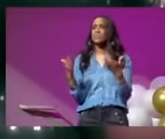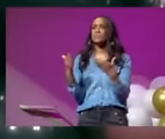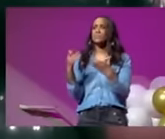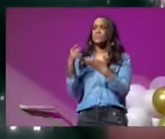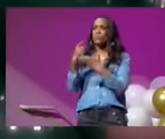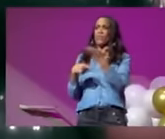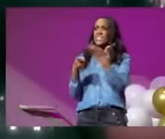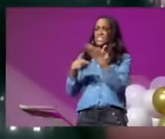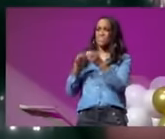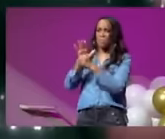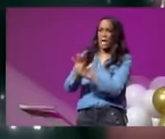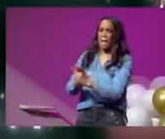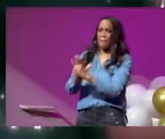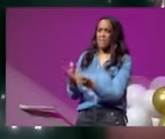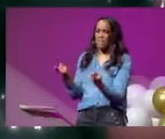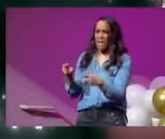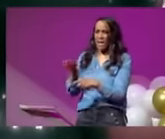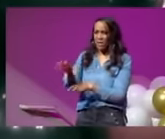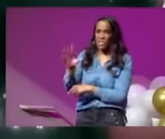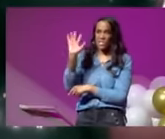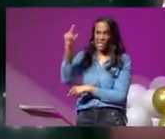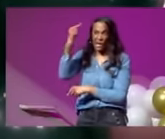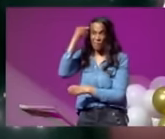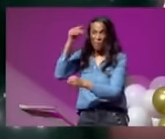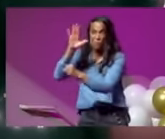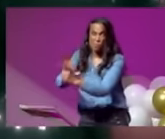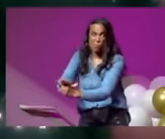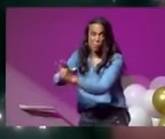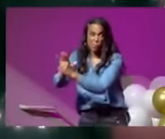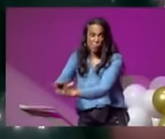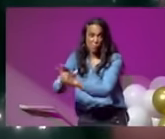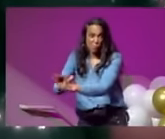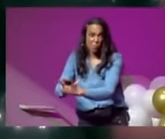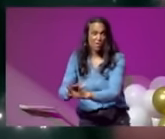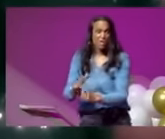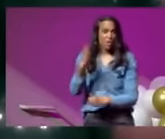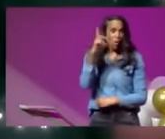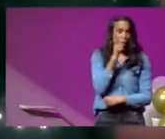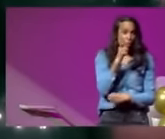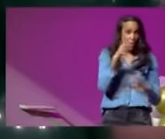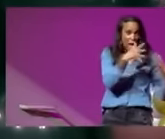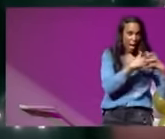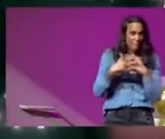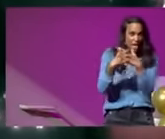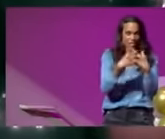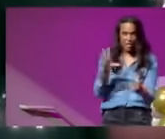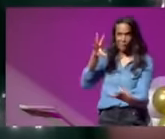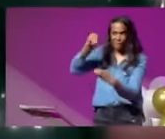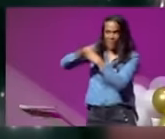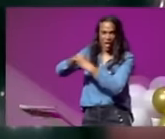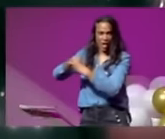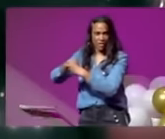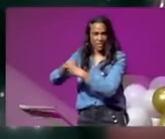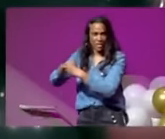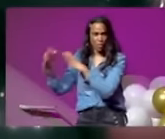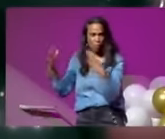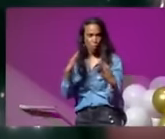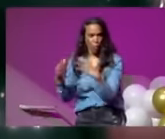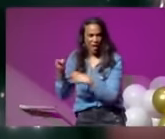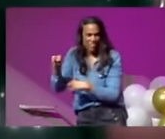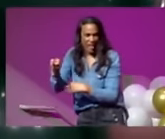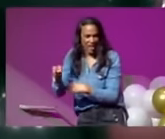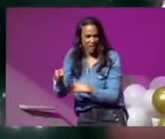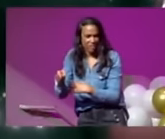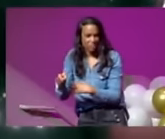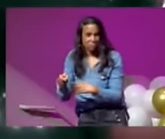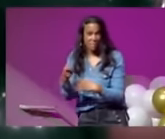by the regime of the empire known as America. And so, my sisters and brothers, just this